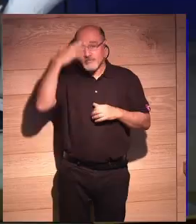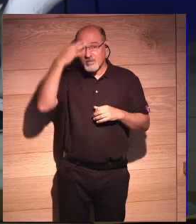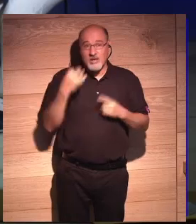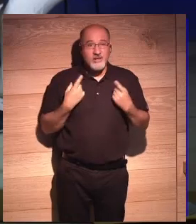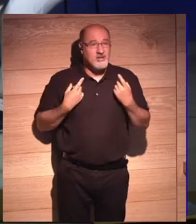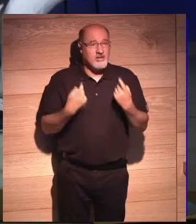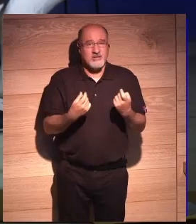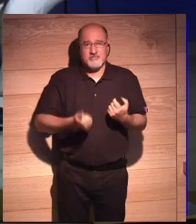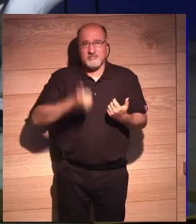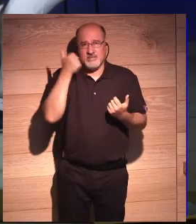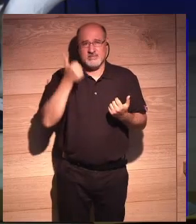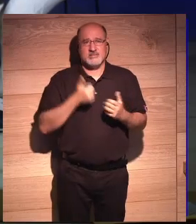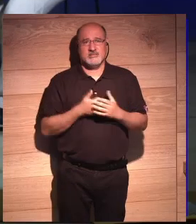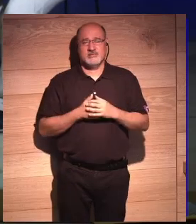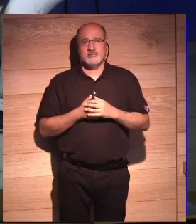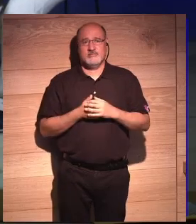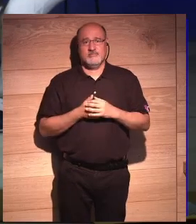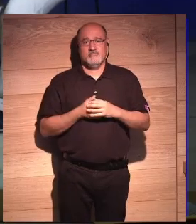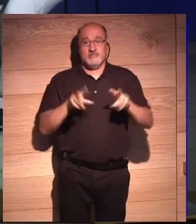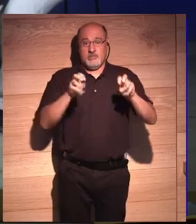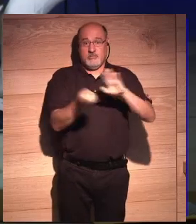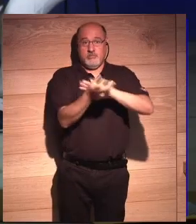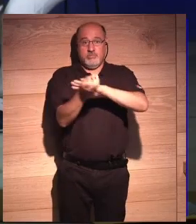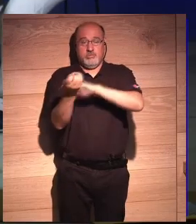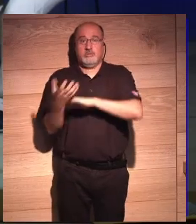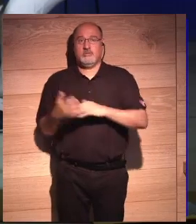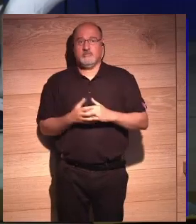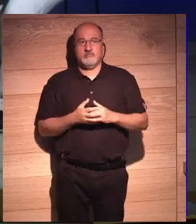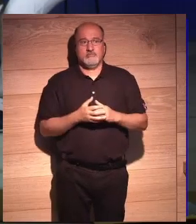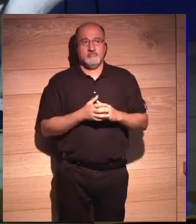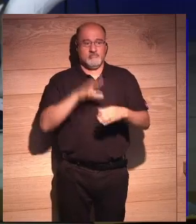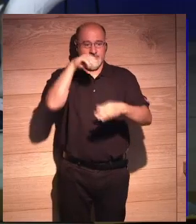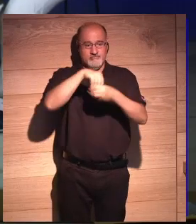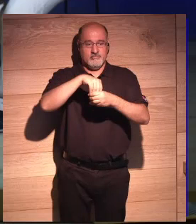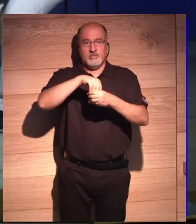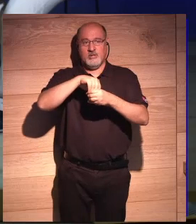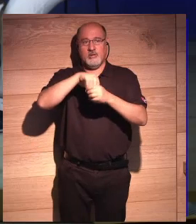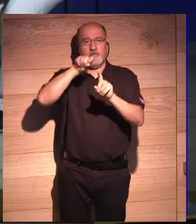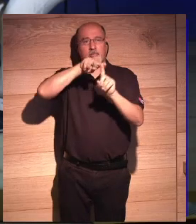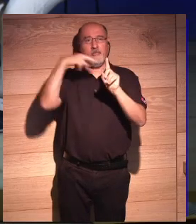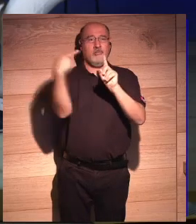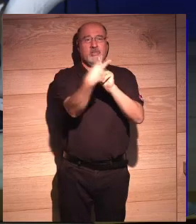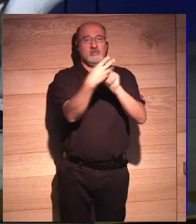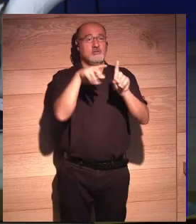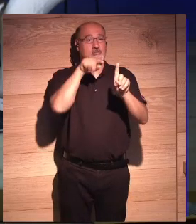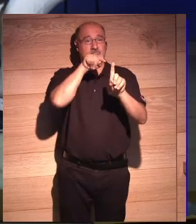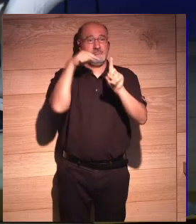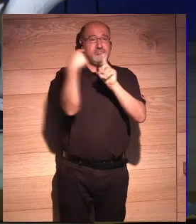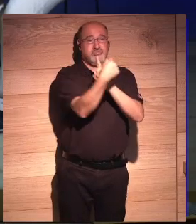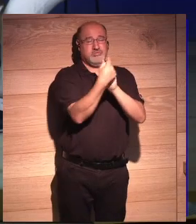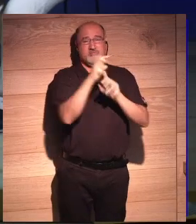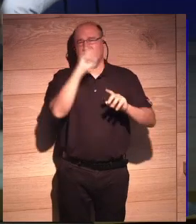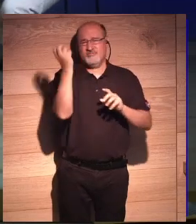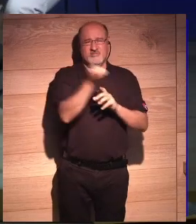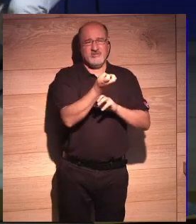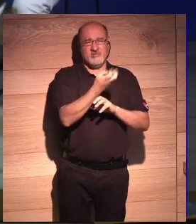point. I think it is necessary to have more initiatives that include different points of view, but not so